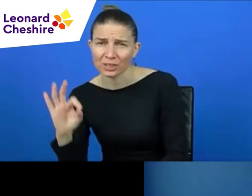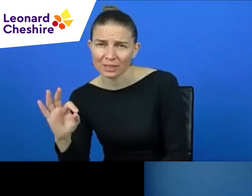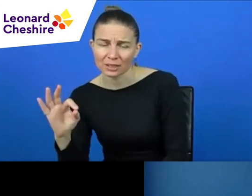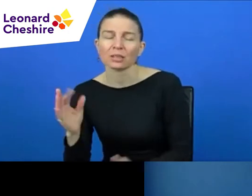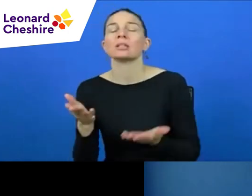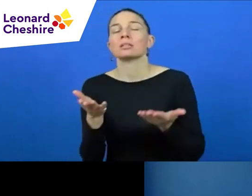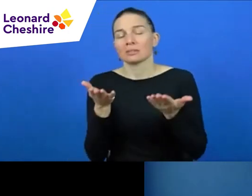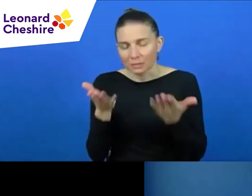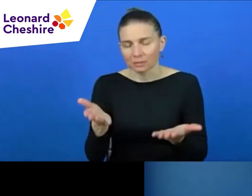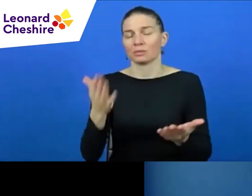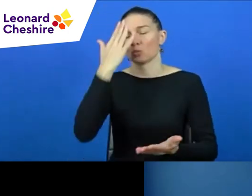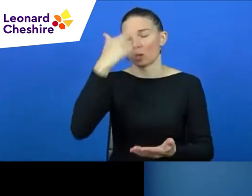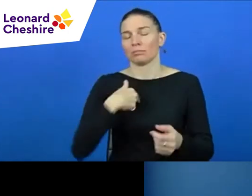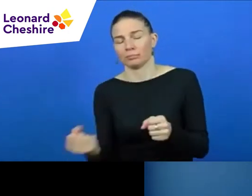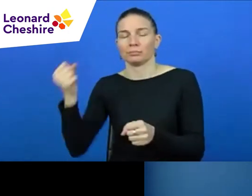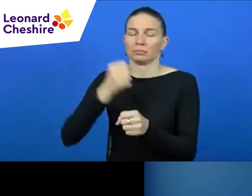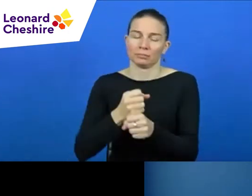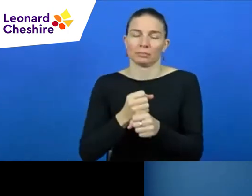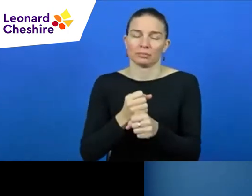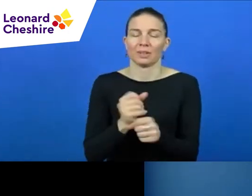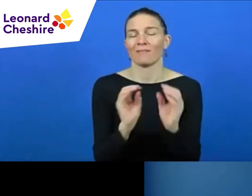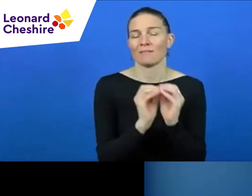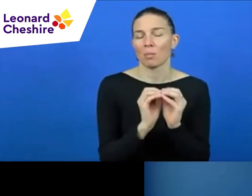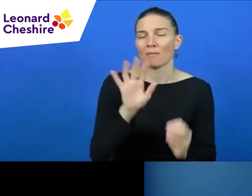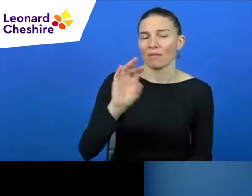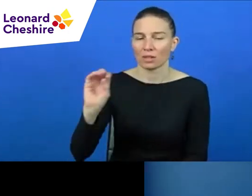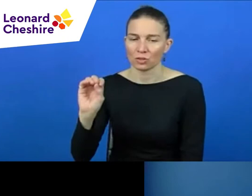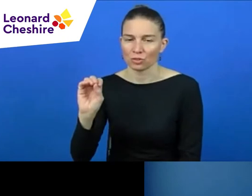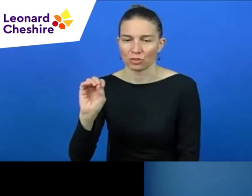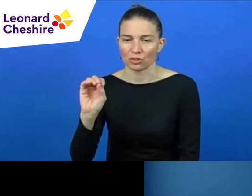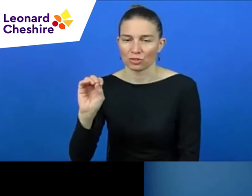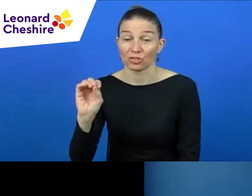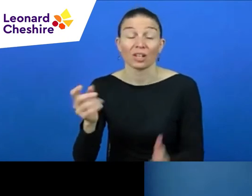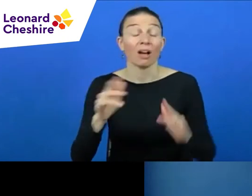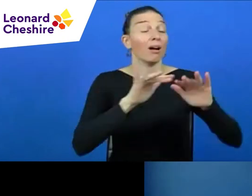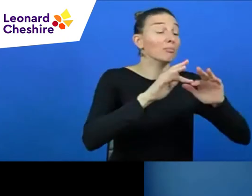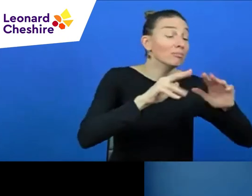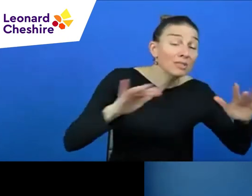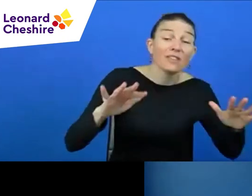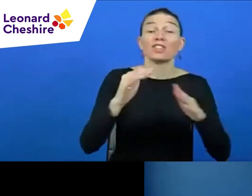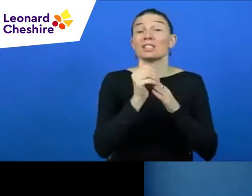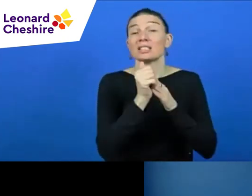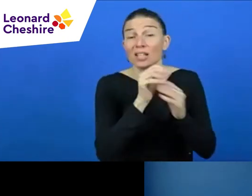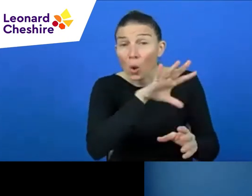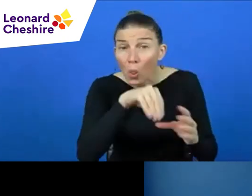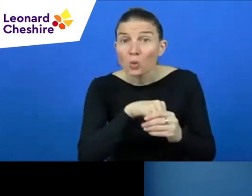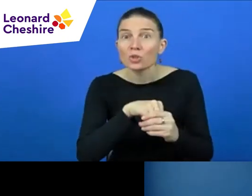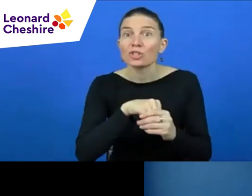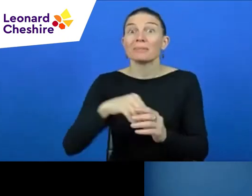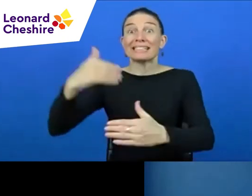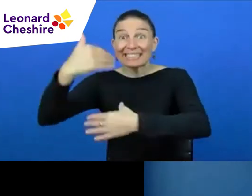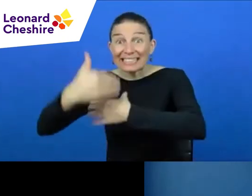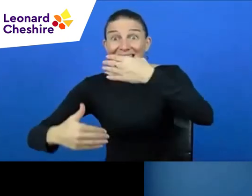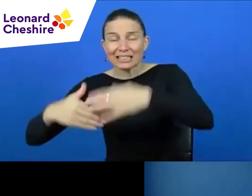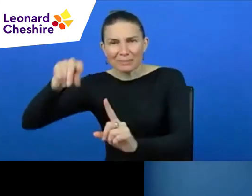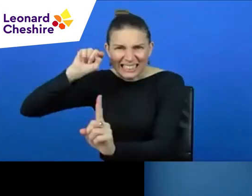disability was equal within the inclusion, belonging, well-being, diversity agendas. And why we set it up and why